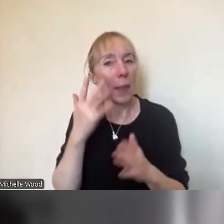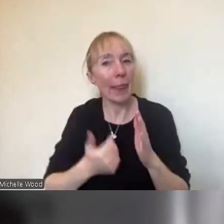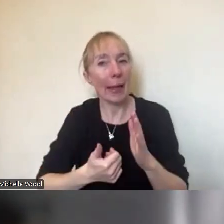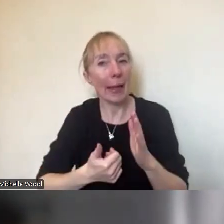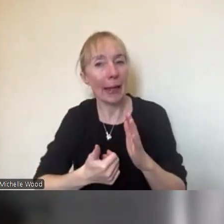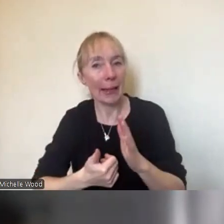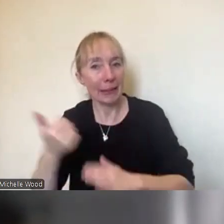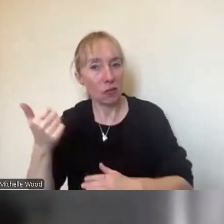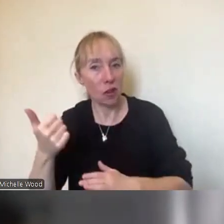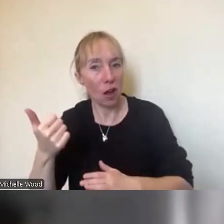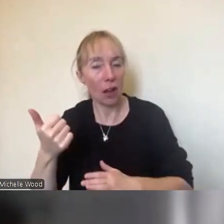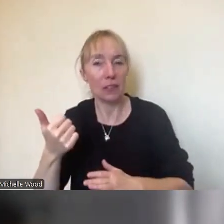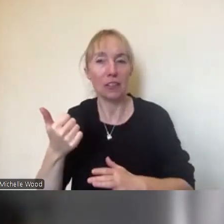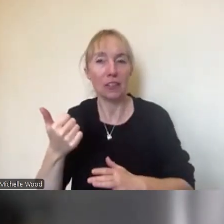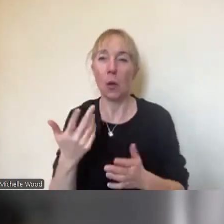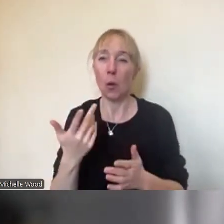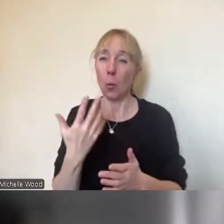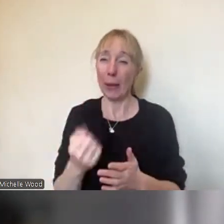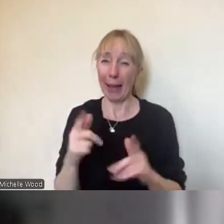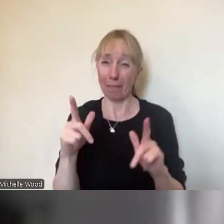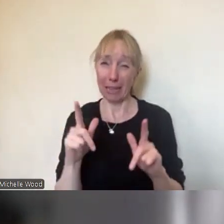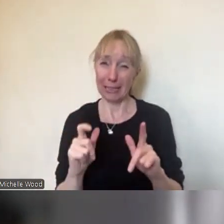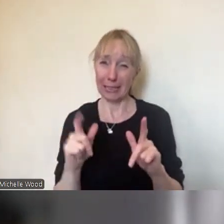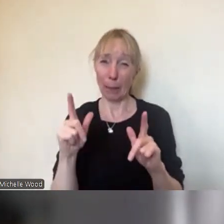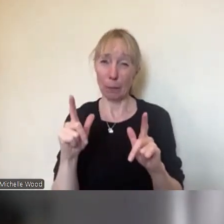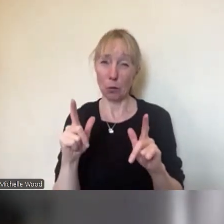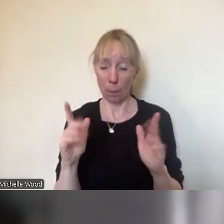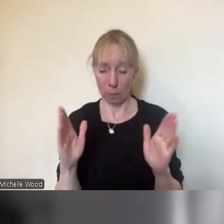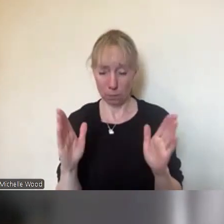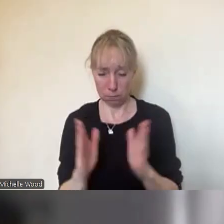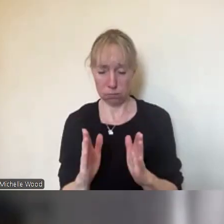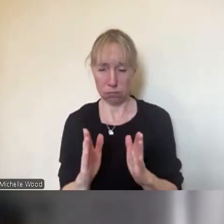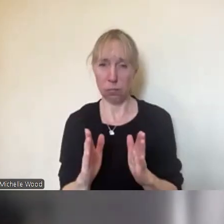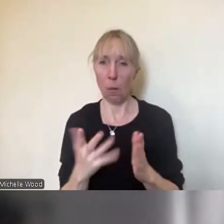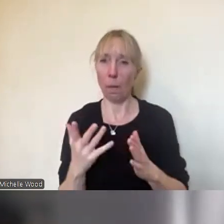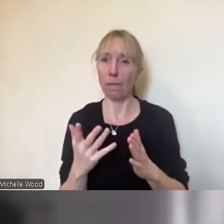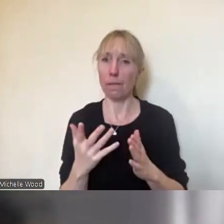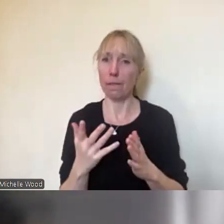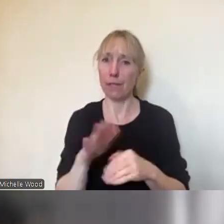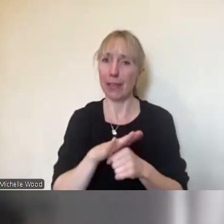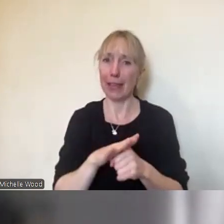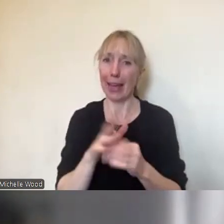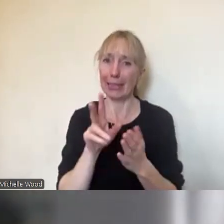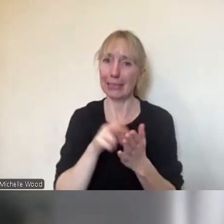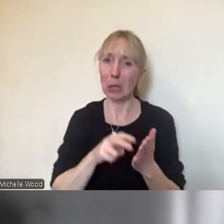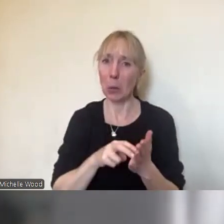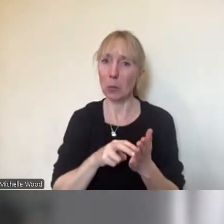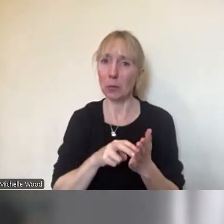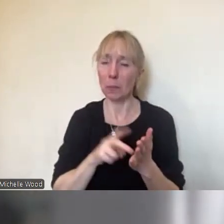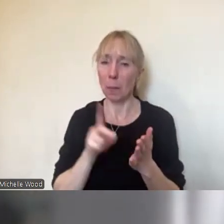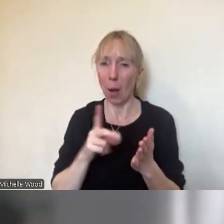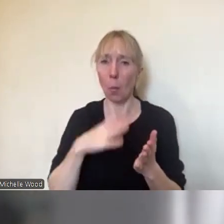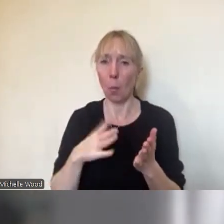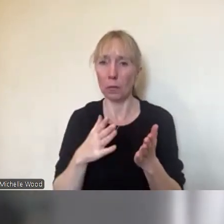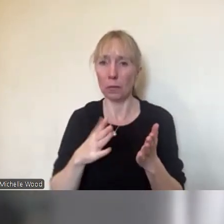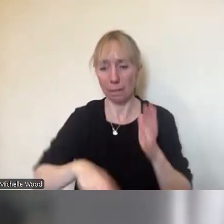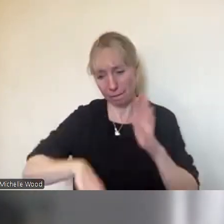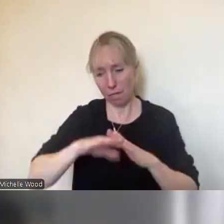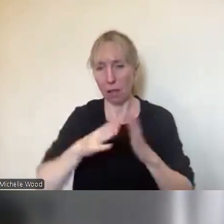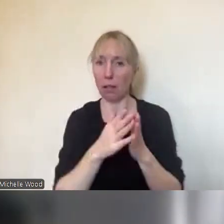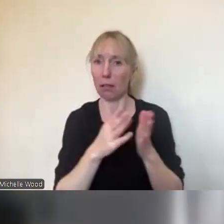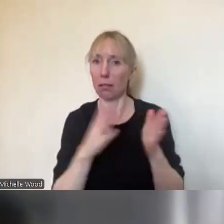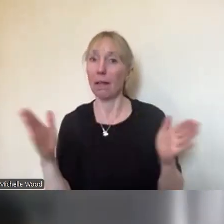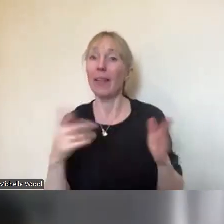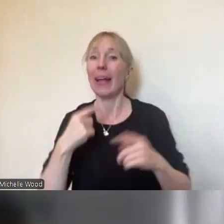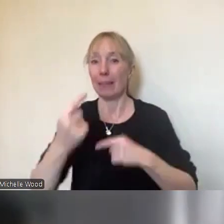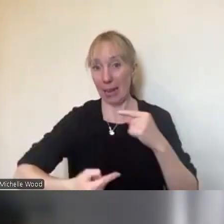their case notes that we have. So that's our next year's plan. We're also looking, there's an arts festival in Dumfries. So